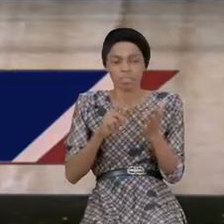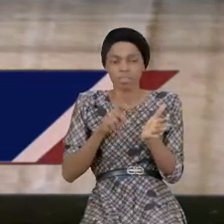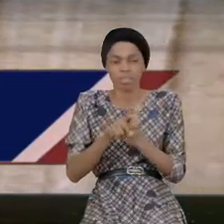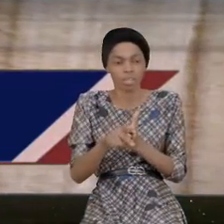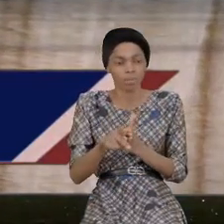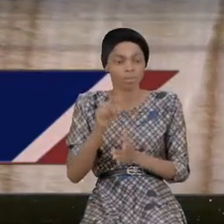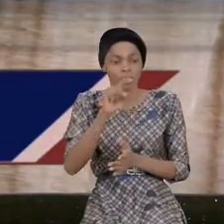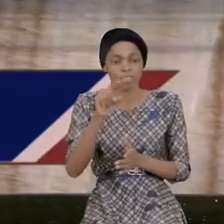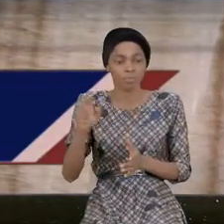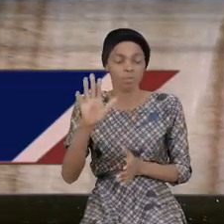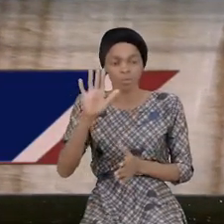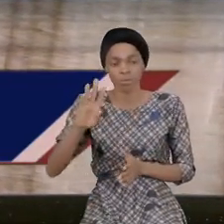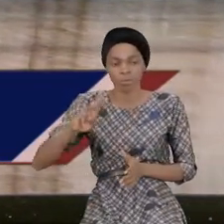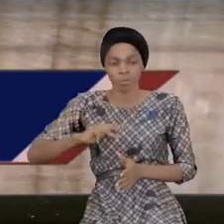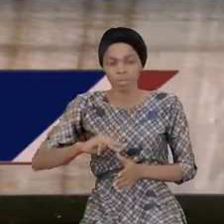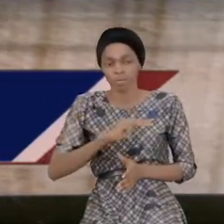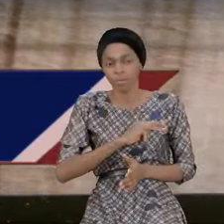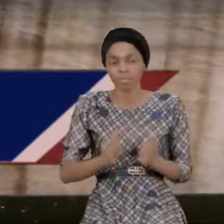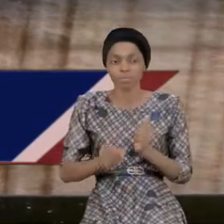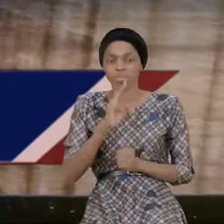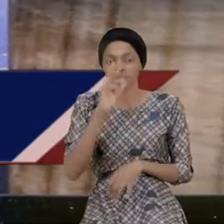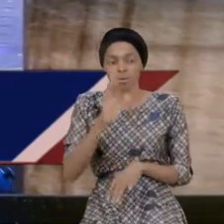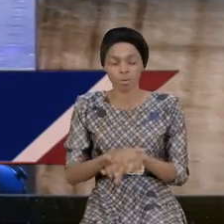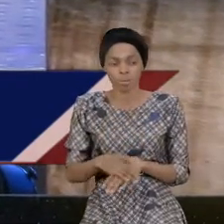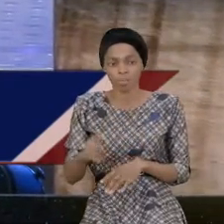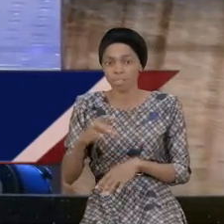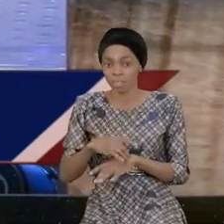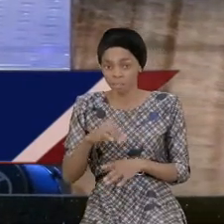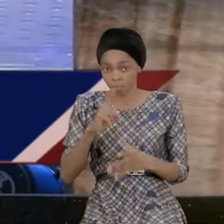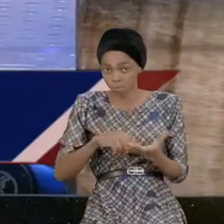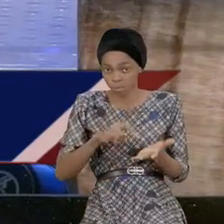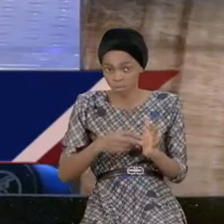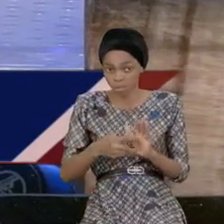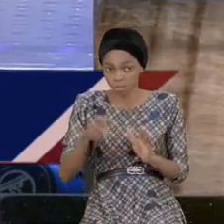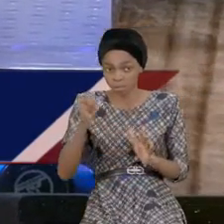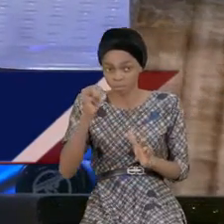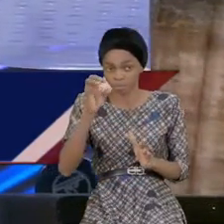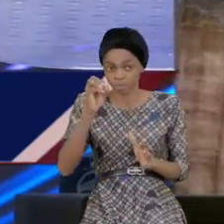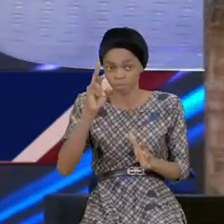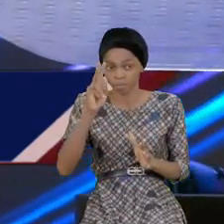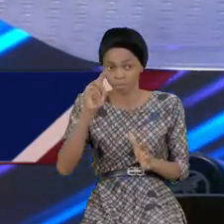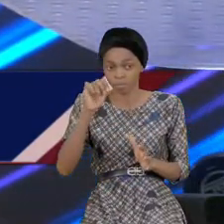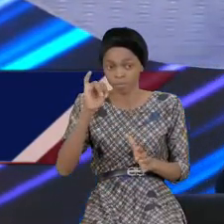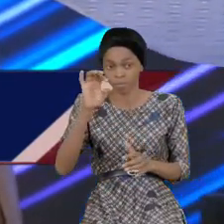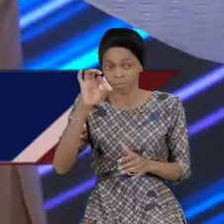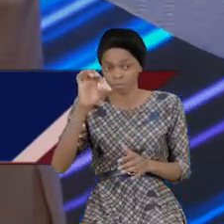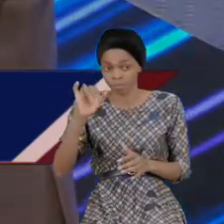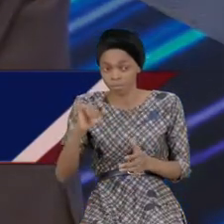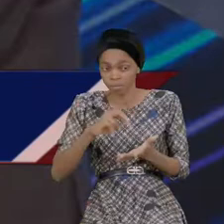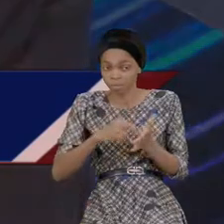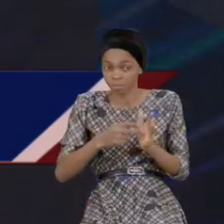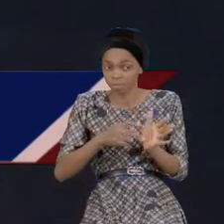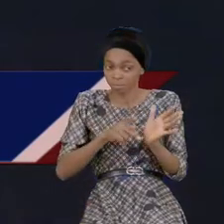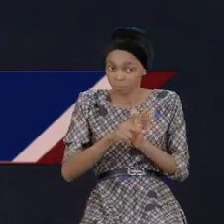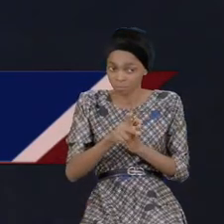are upon the earth. What he's saying is, as you come from